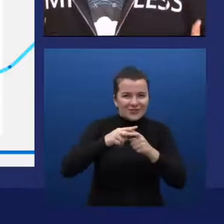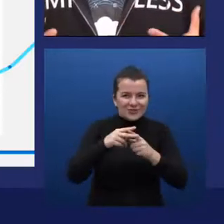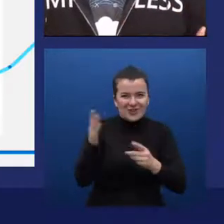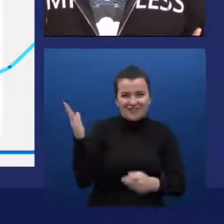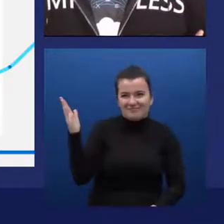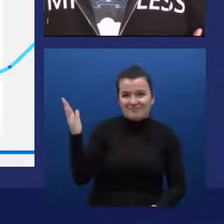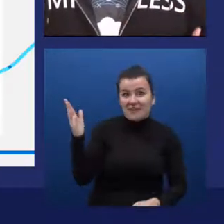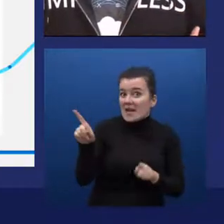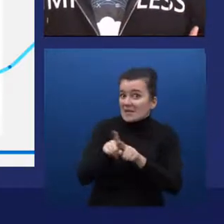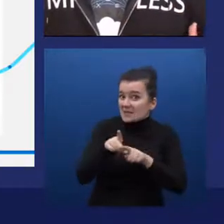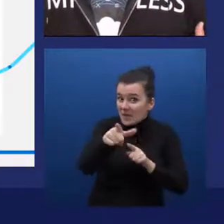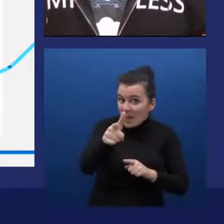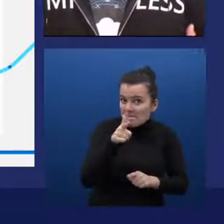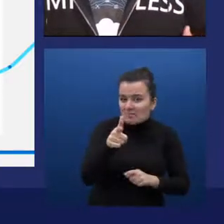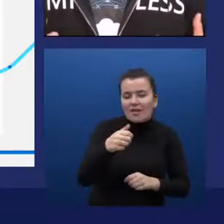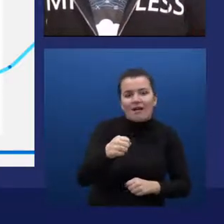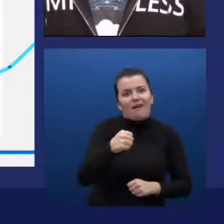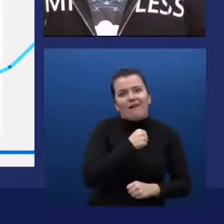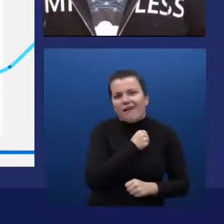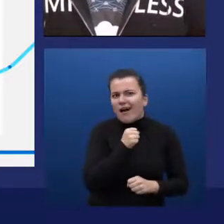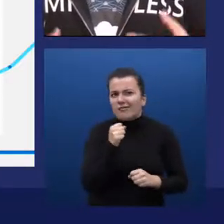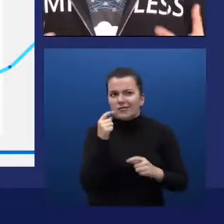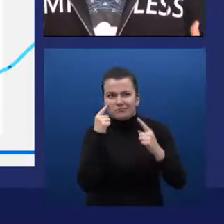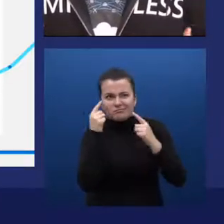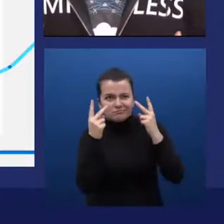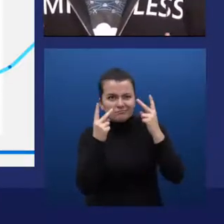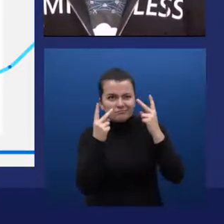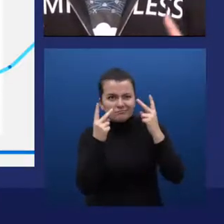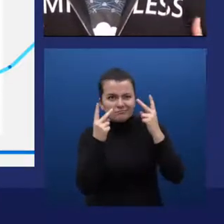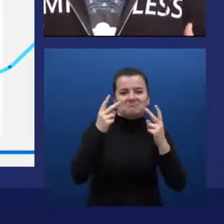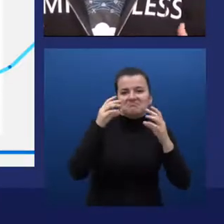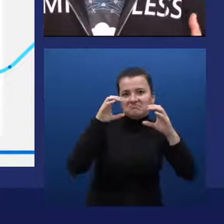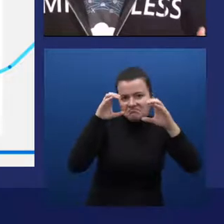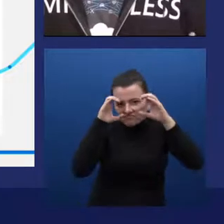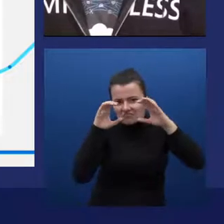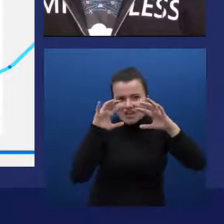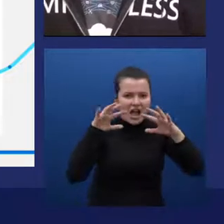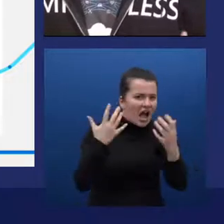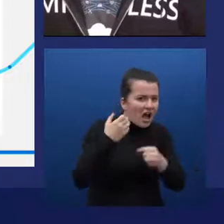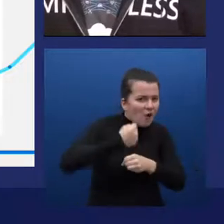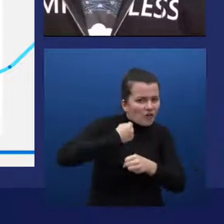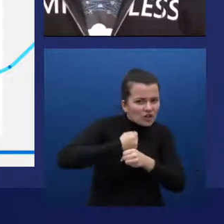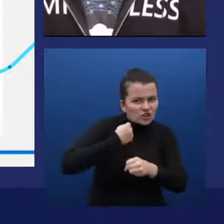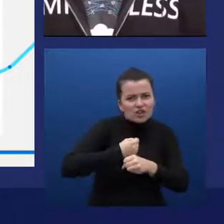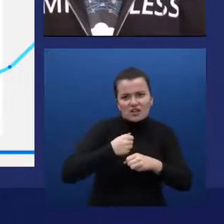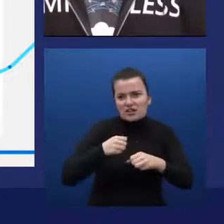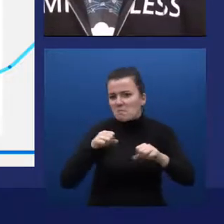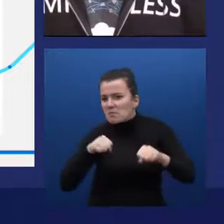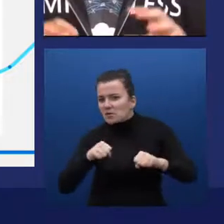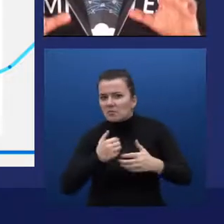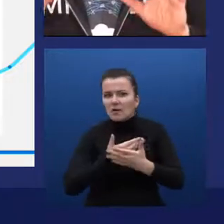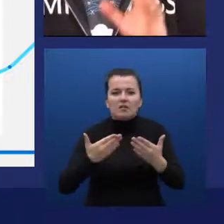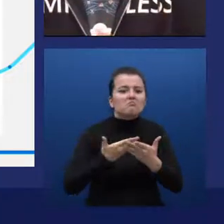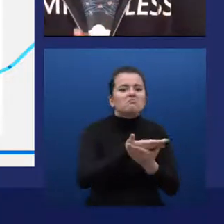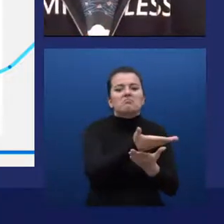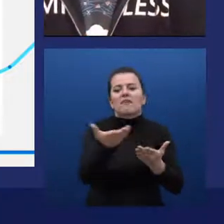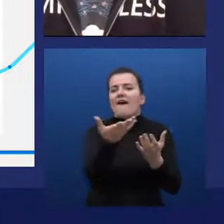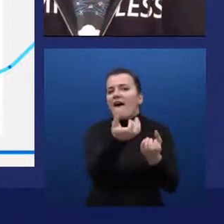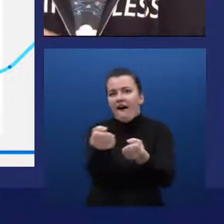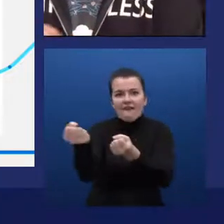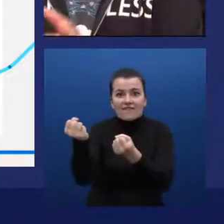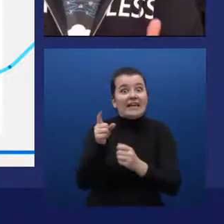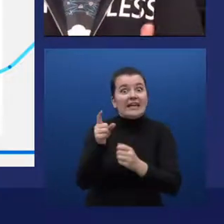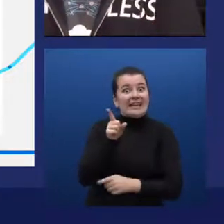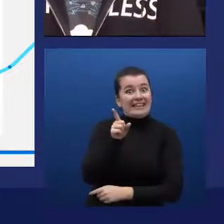and you like to dabble in terms of hands-on and understanding the functionality and capability that's available out there, you know, this is a